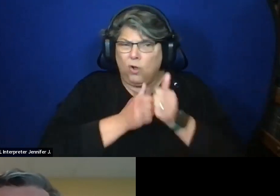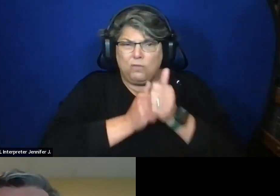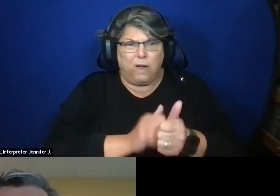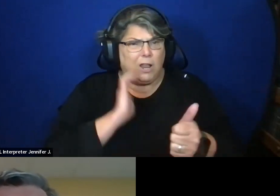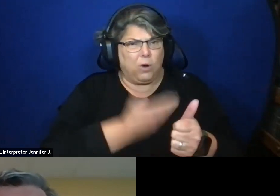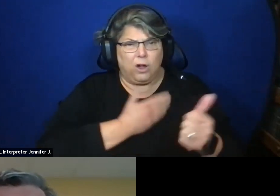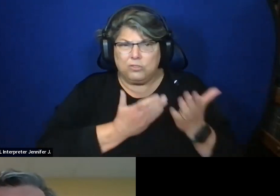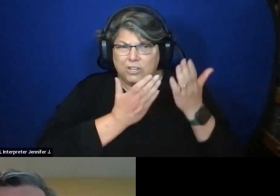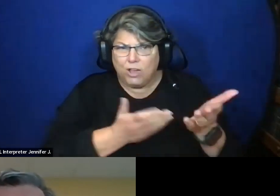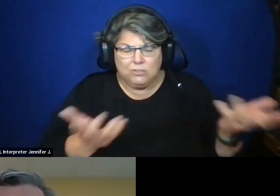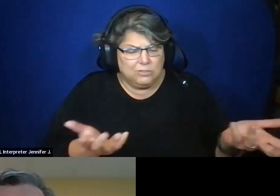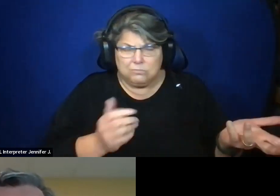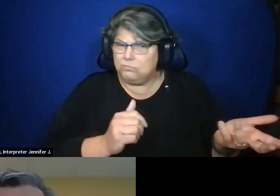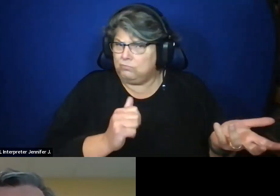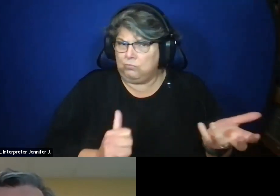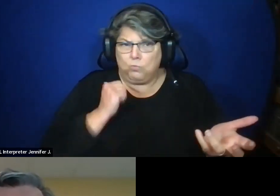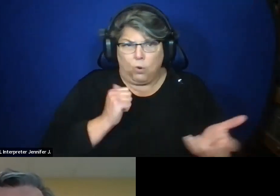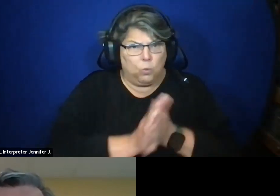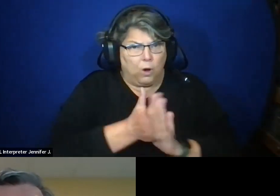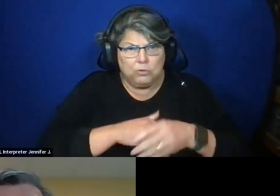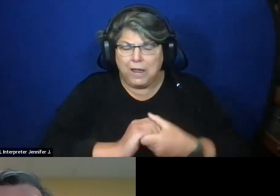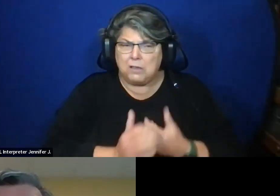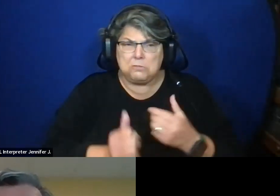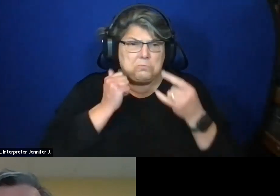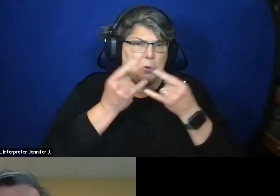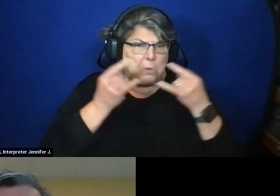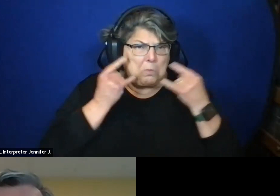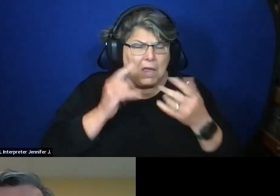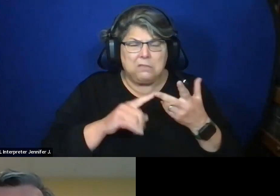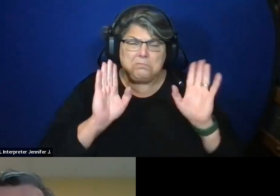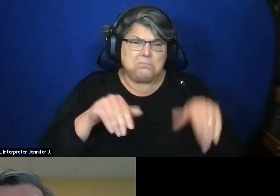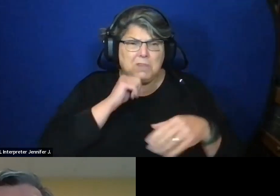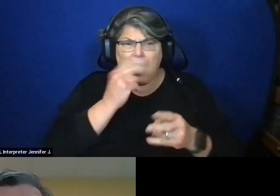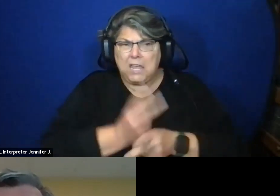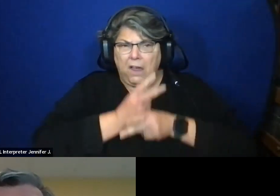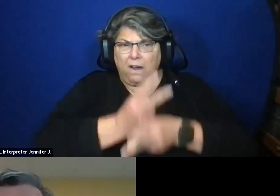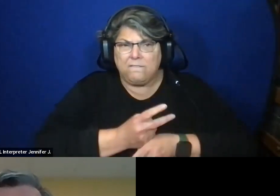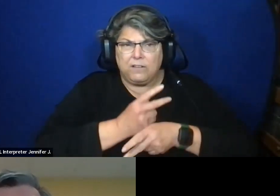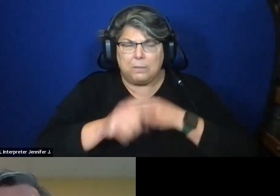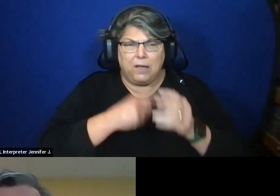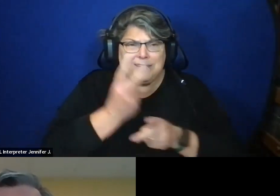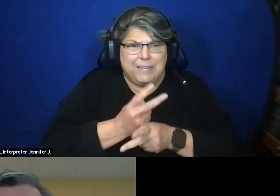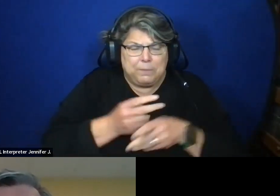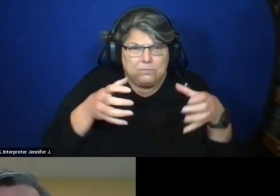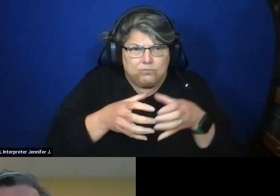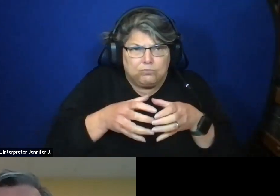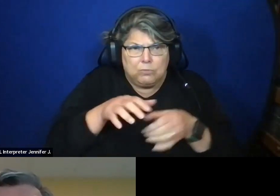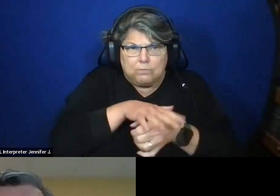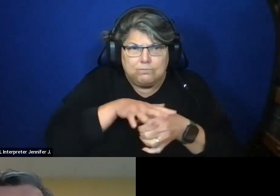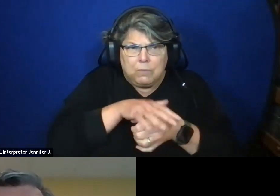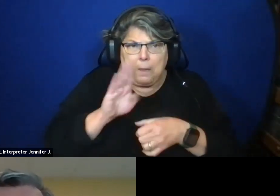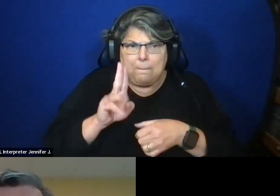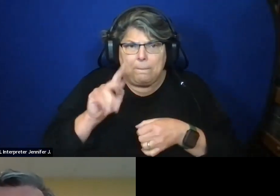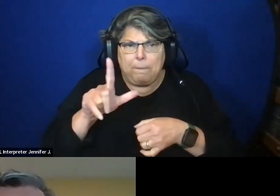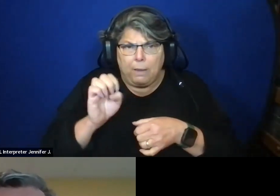when you're not washing your hands, when you're not wearing a mask, when you're not being careful about keeping your bubble small, when you're traveling